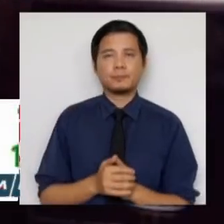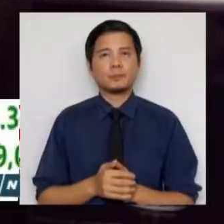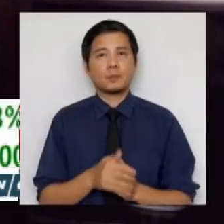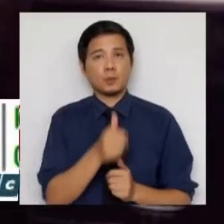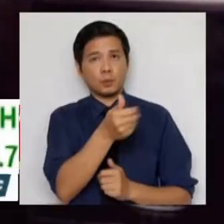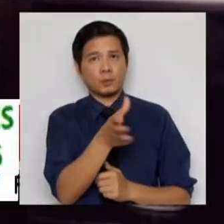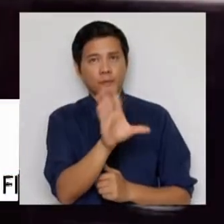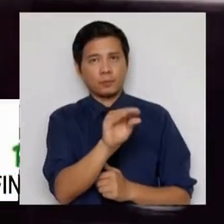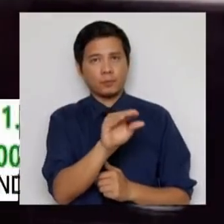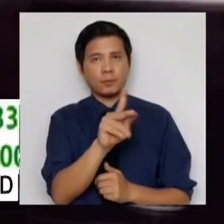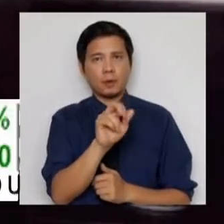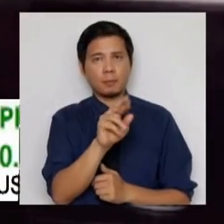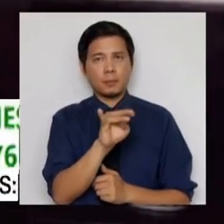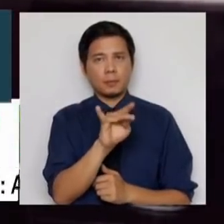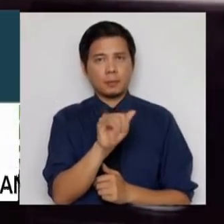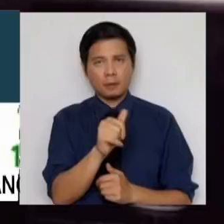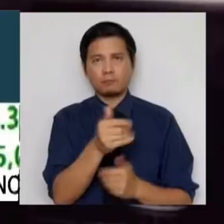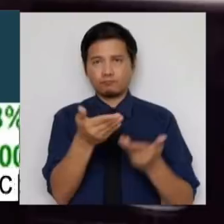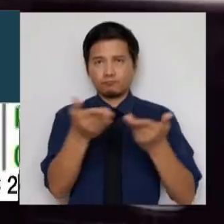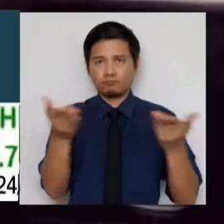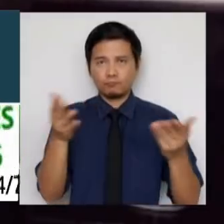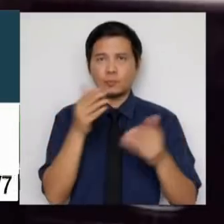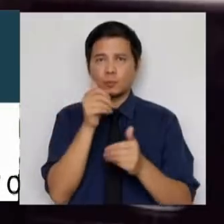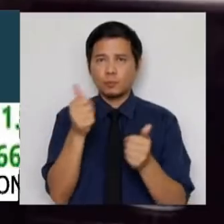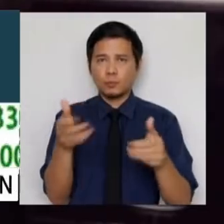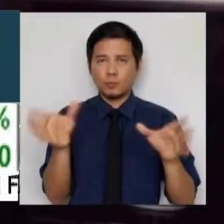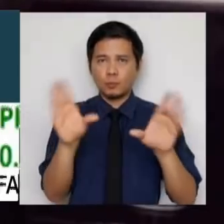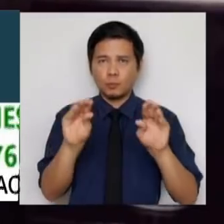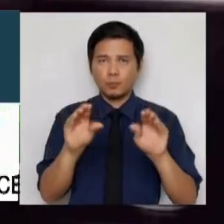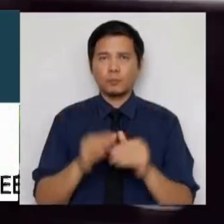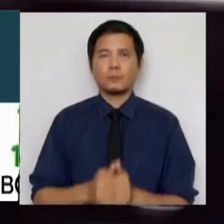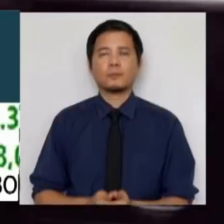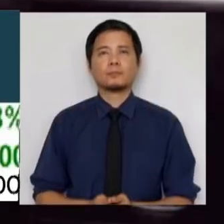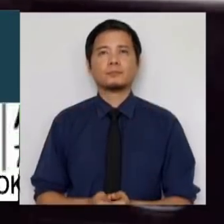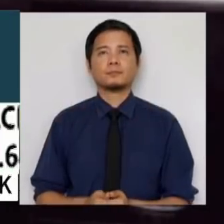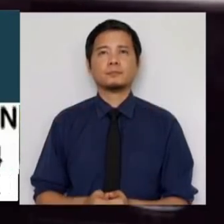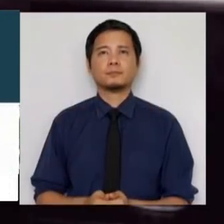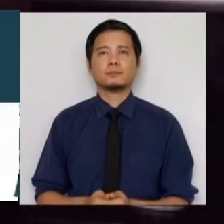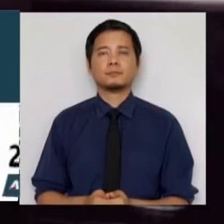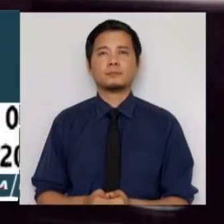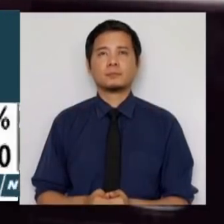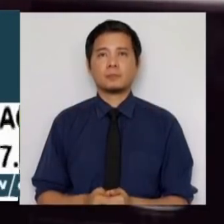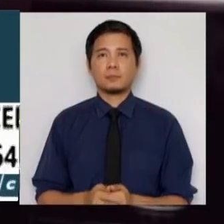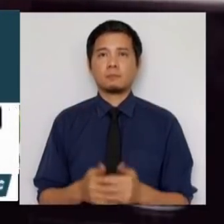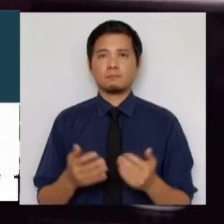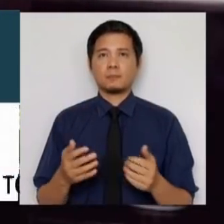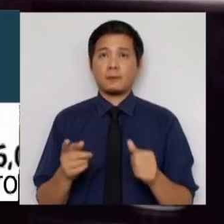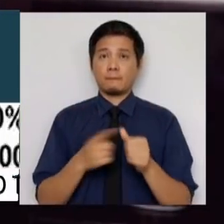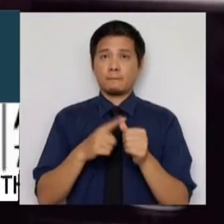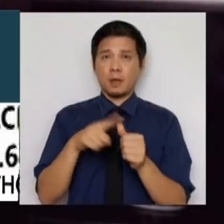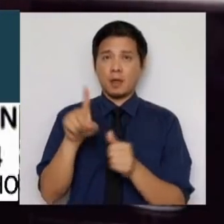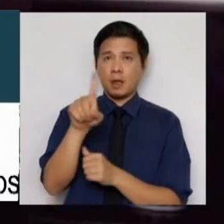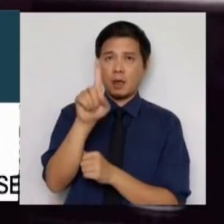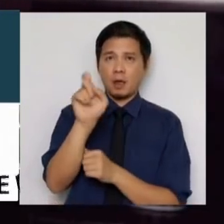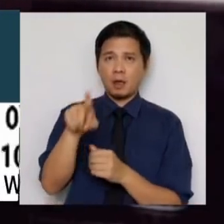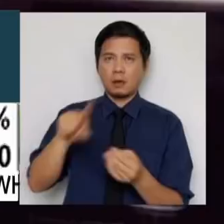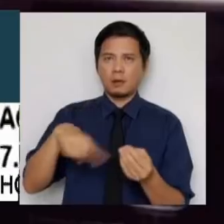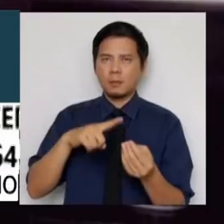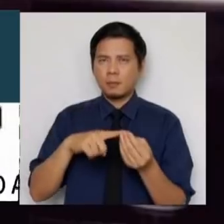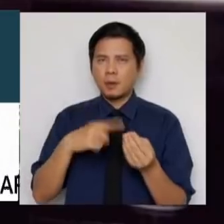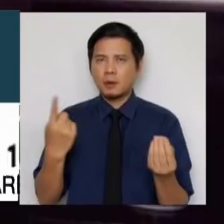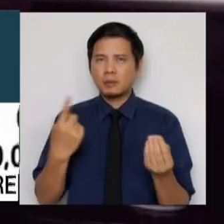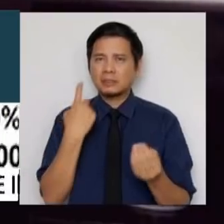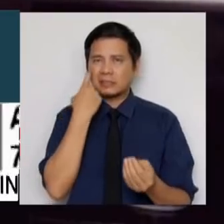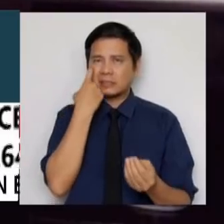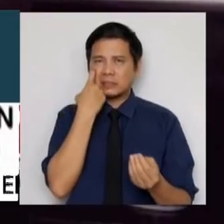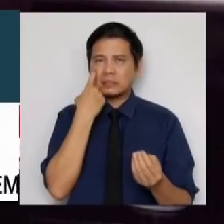Carmina, and good afternoon to everyone listening to our program today. Okay, I want to jump off from the report that we just ran.